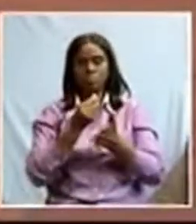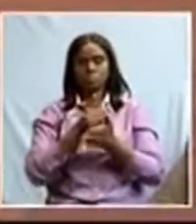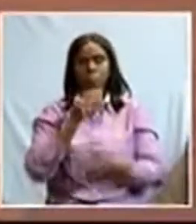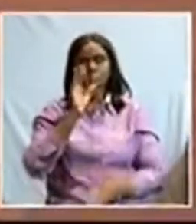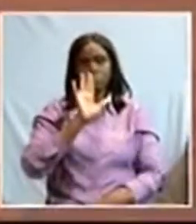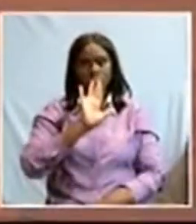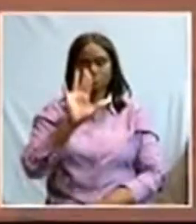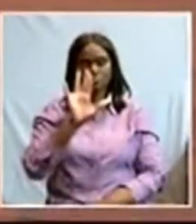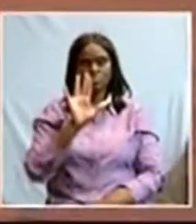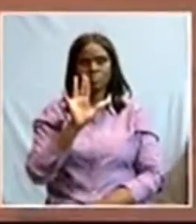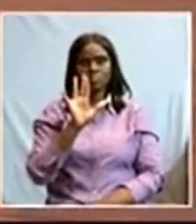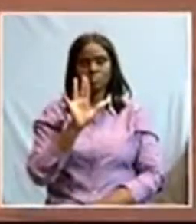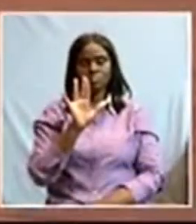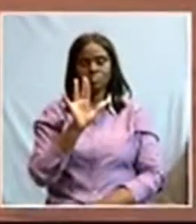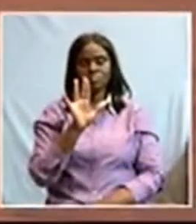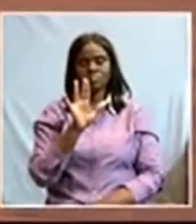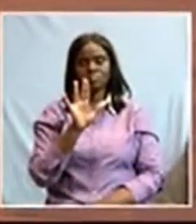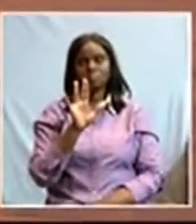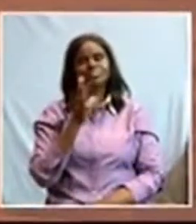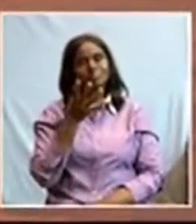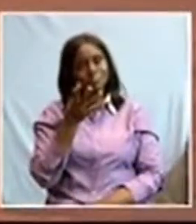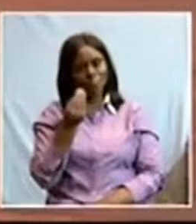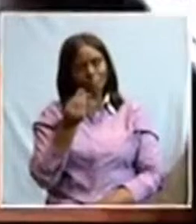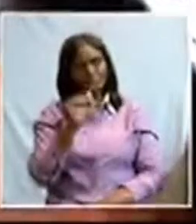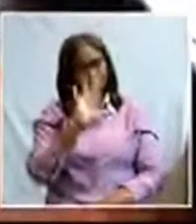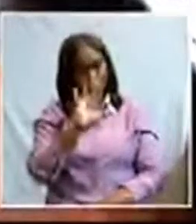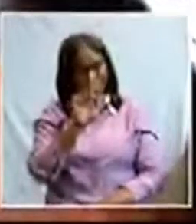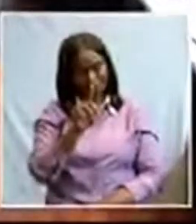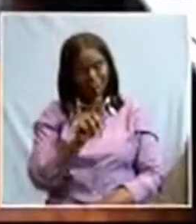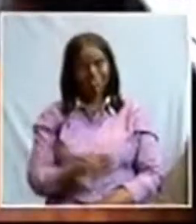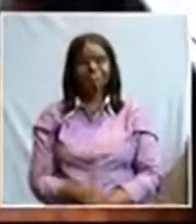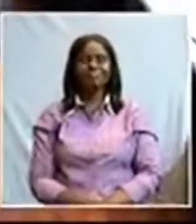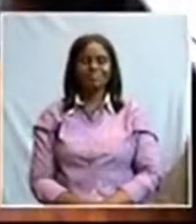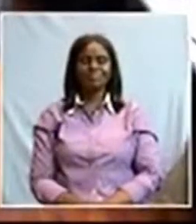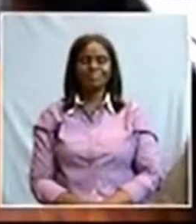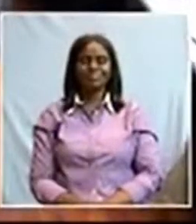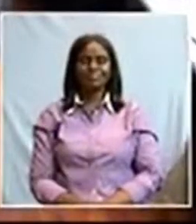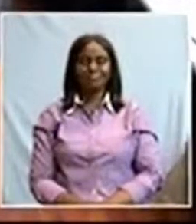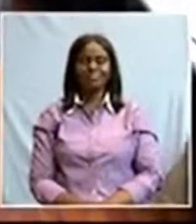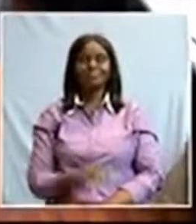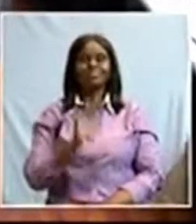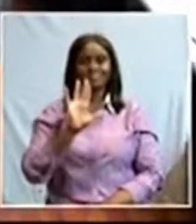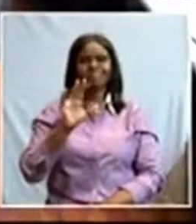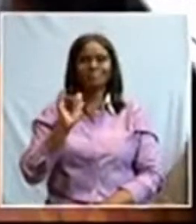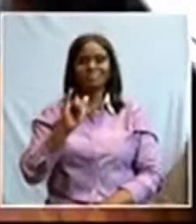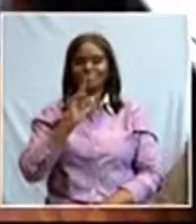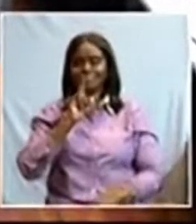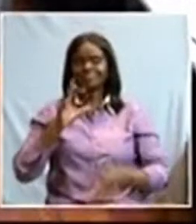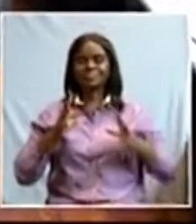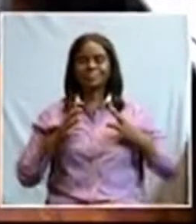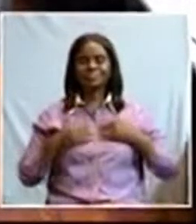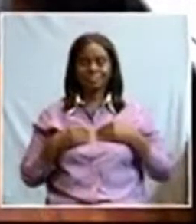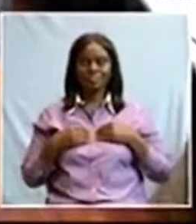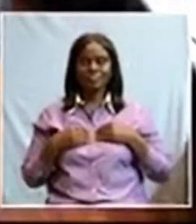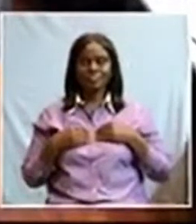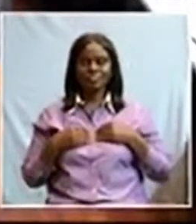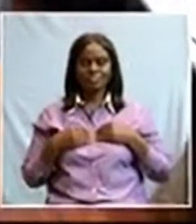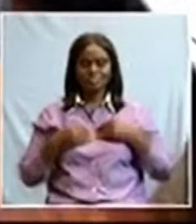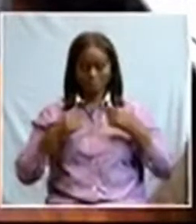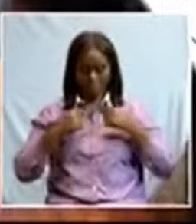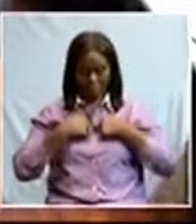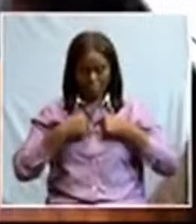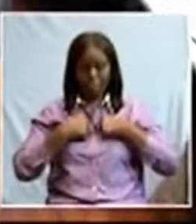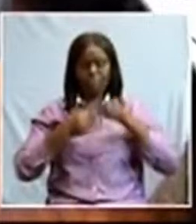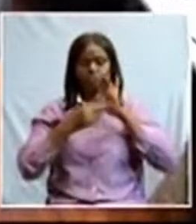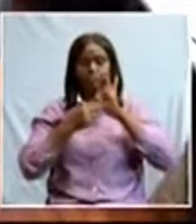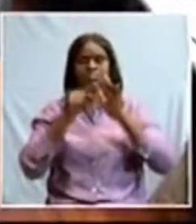refusing that the money is not your money? See, our money. It's your money. Switch off. You know, I want to show you